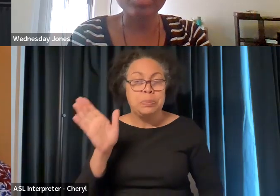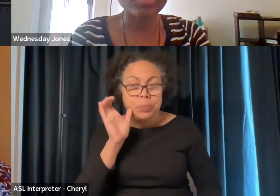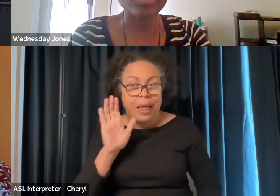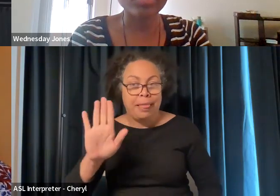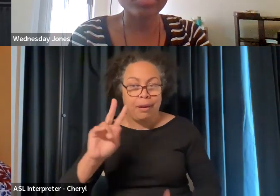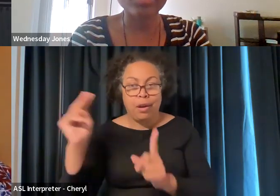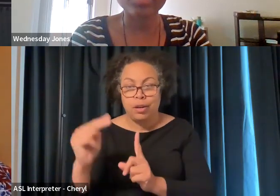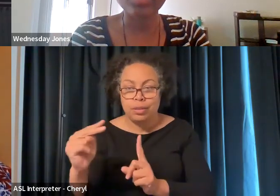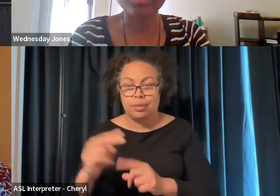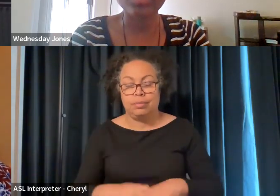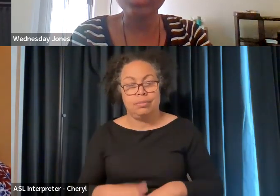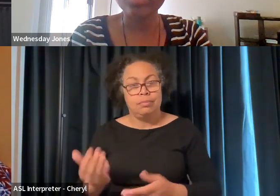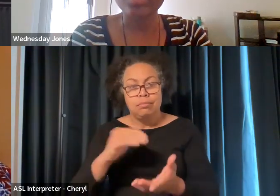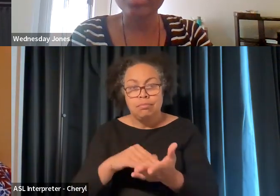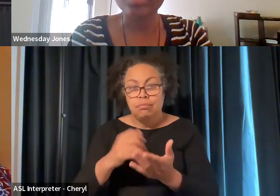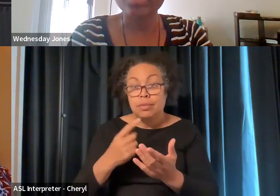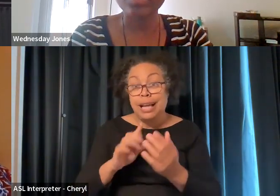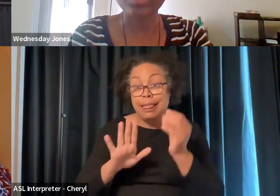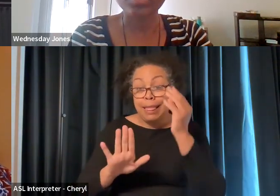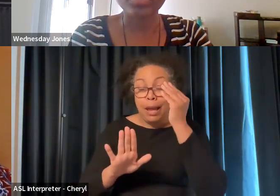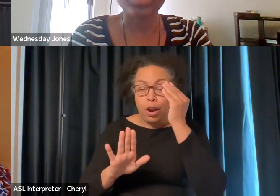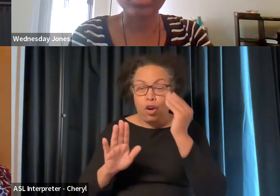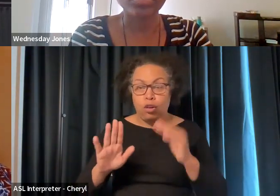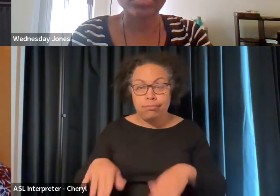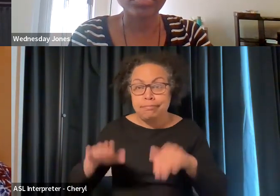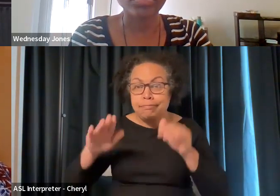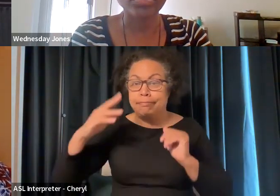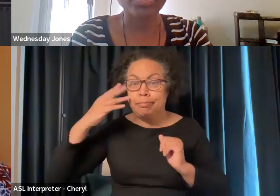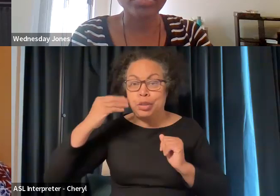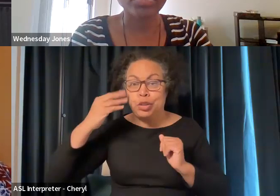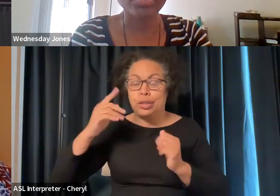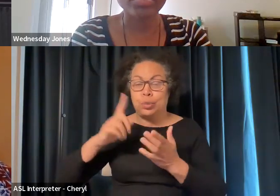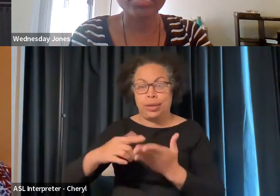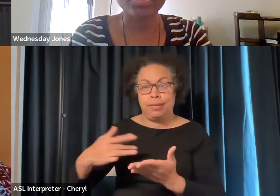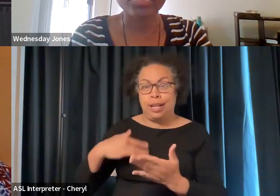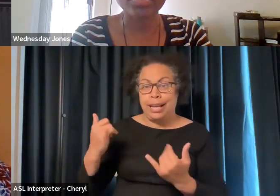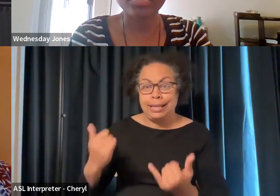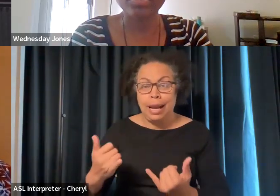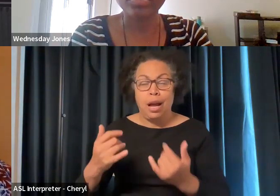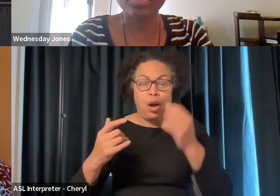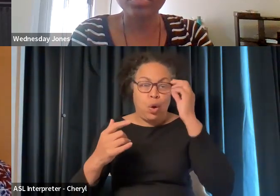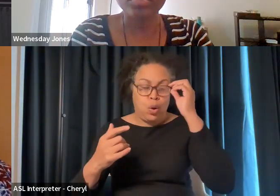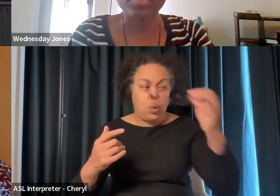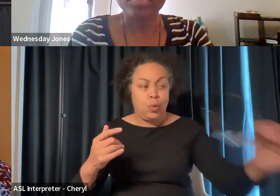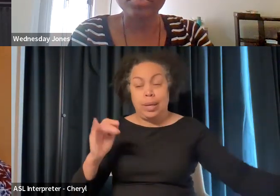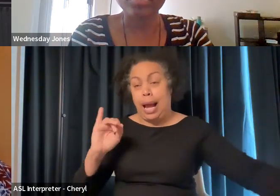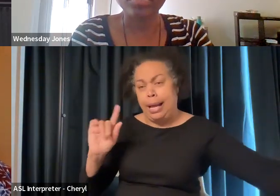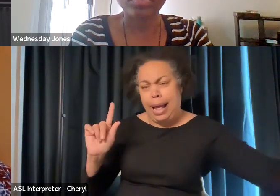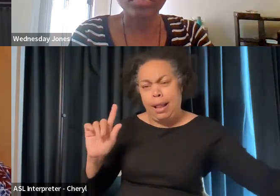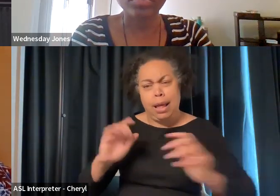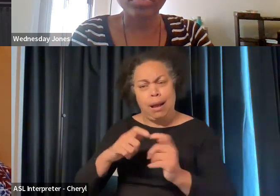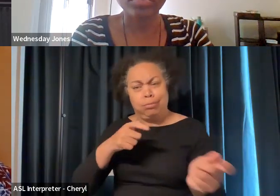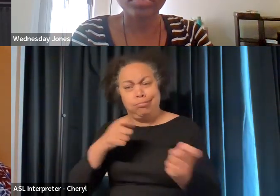perception that youth have growing up now and what keeps them IL, what attracts them to